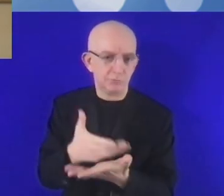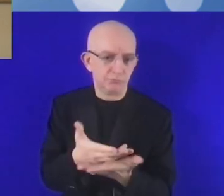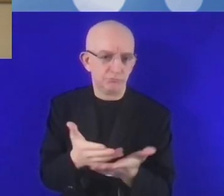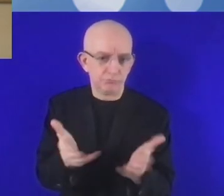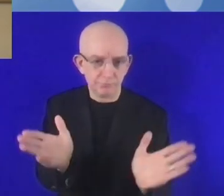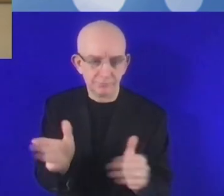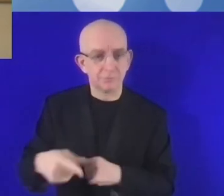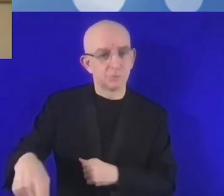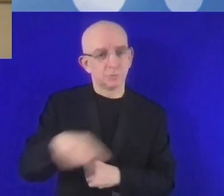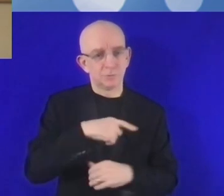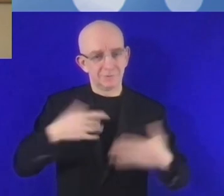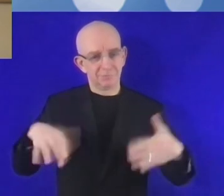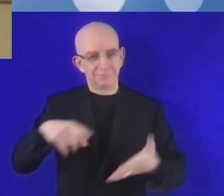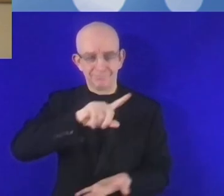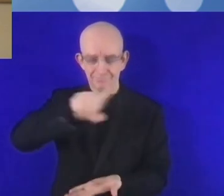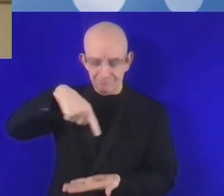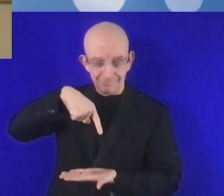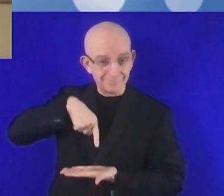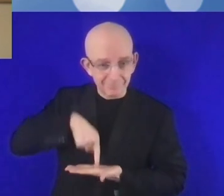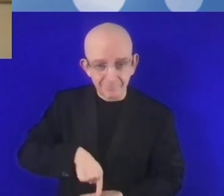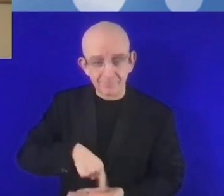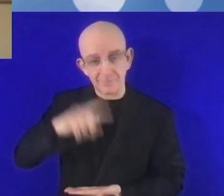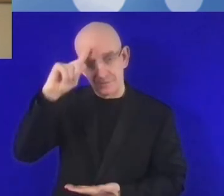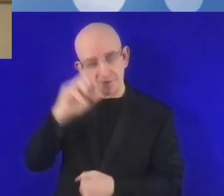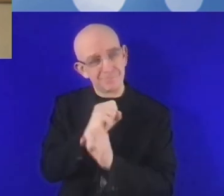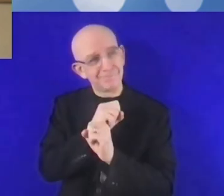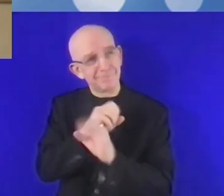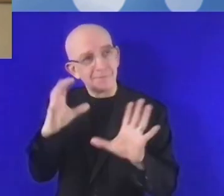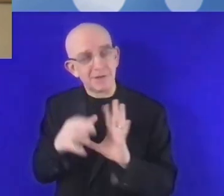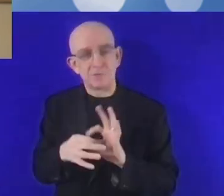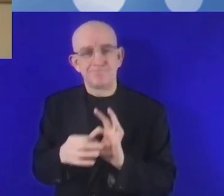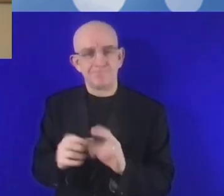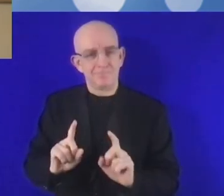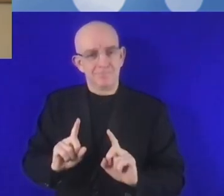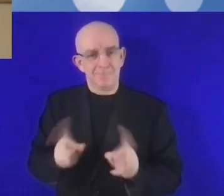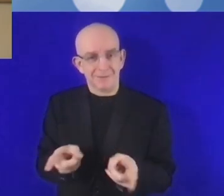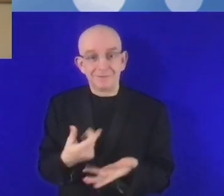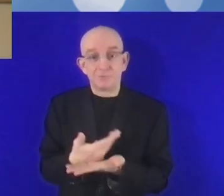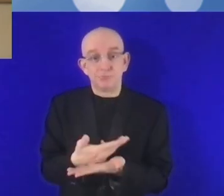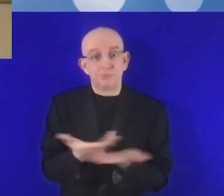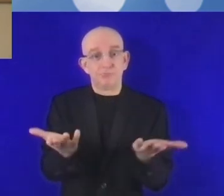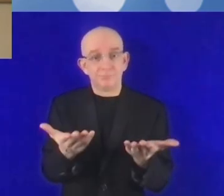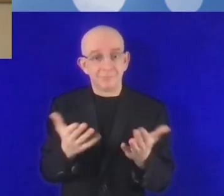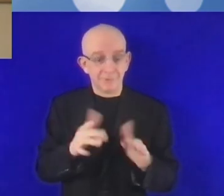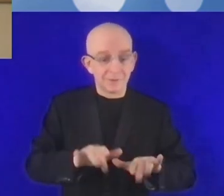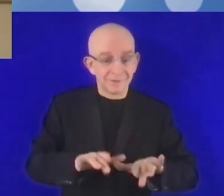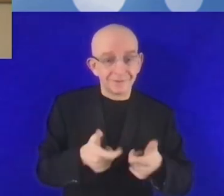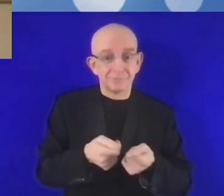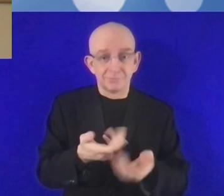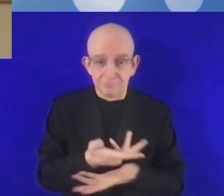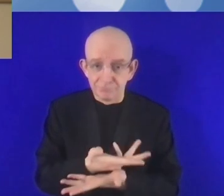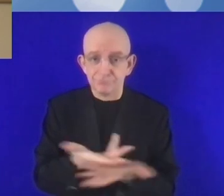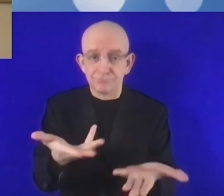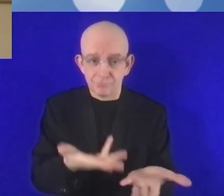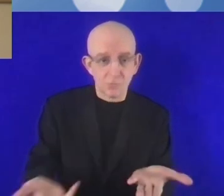believe in an open internet. We want information to flow, and we want the internet to remain safe. Those three